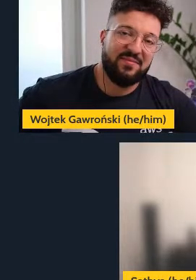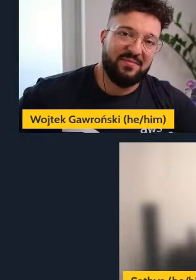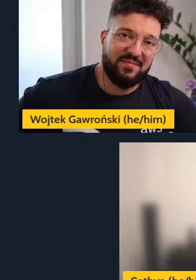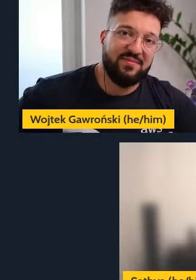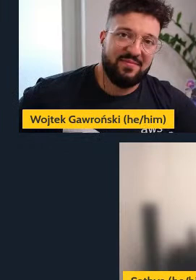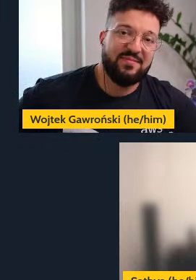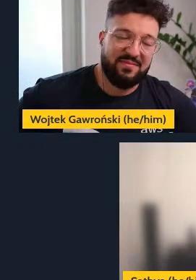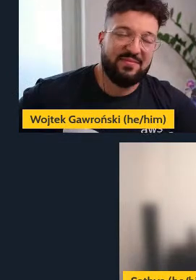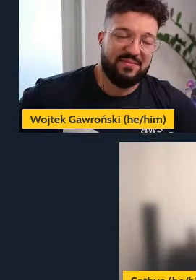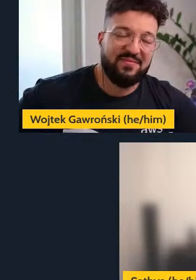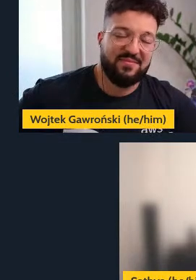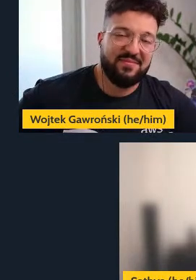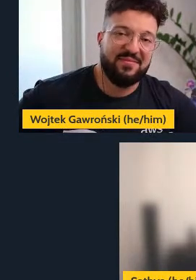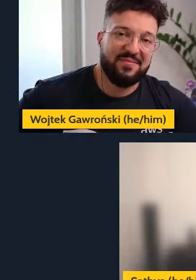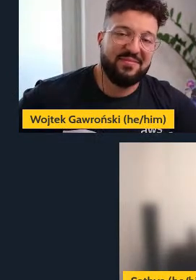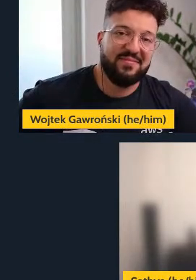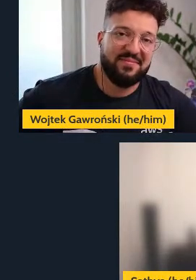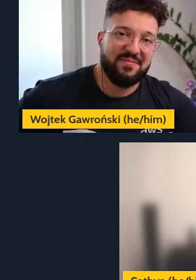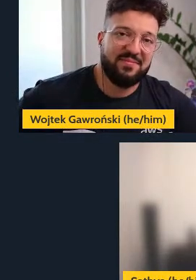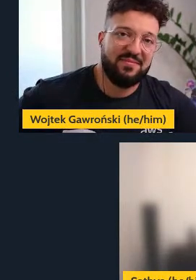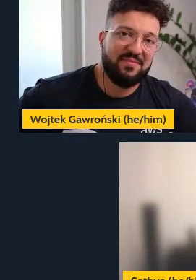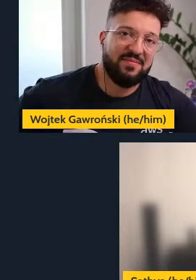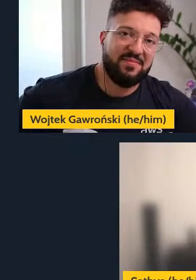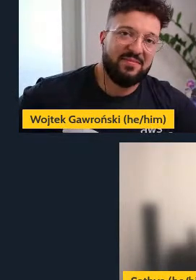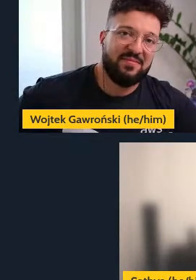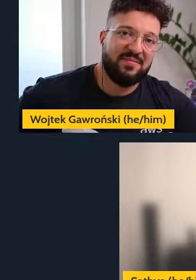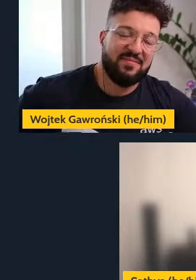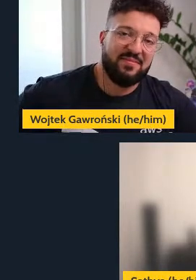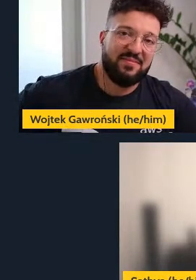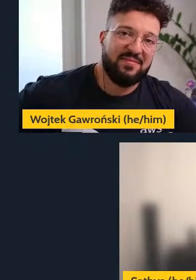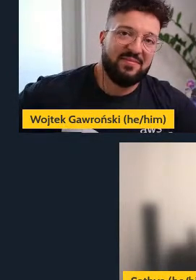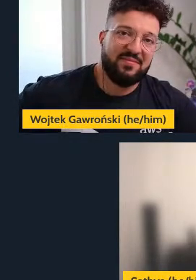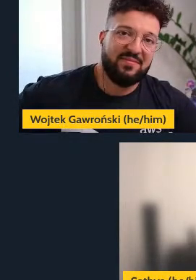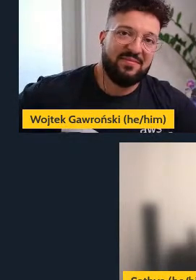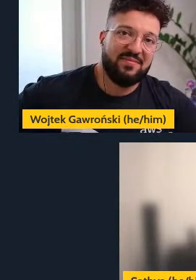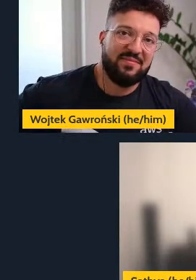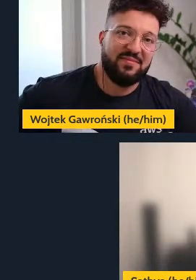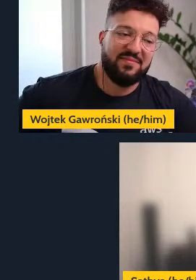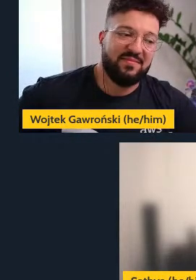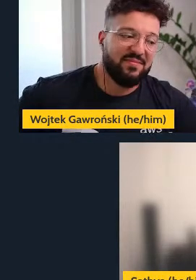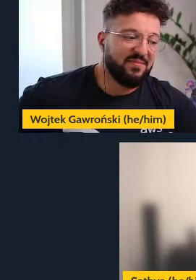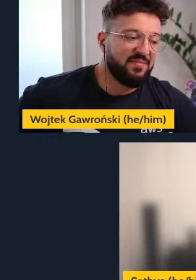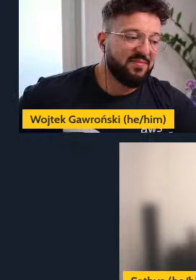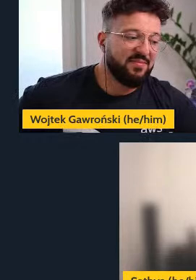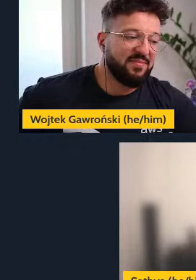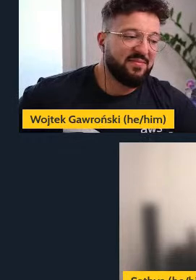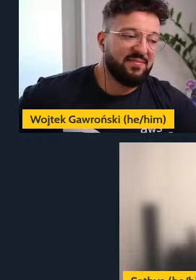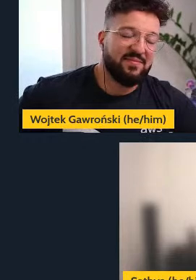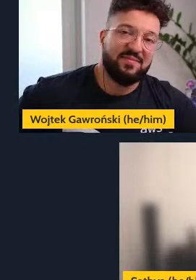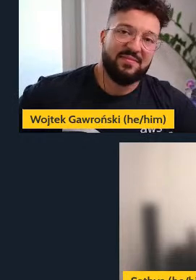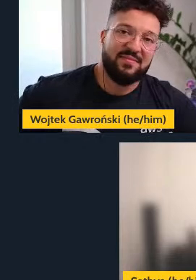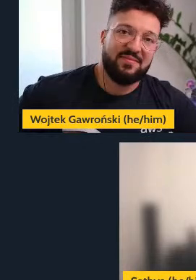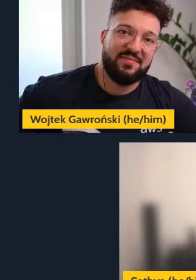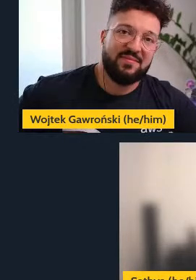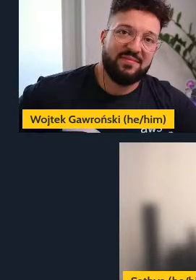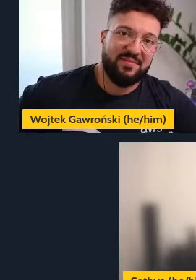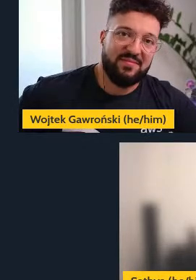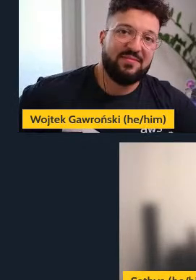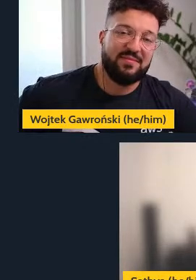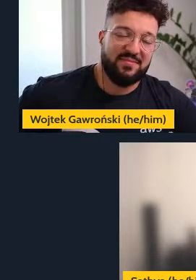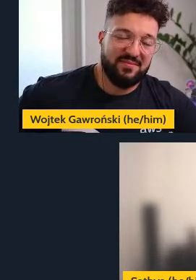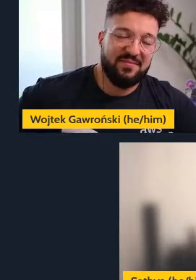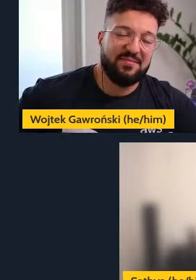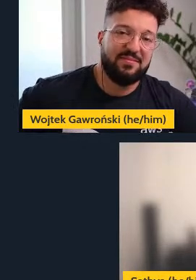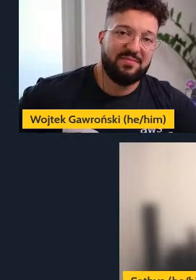then. And it's always nice to see comments in live in YouTube chats like that. Thank you for adding them. It makes